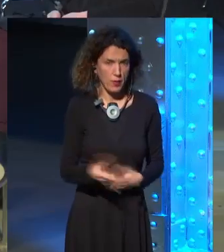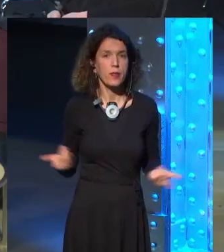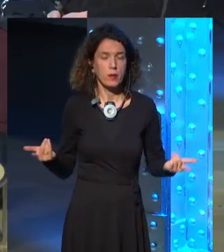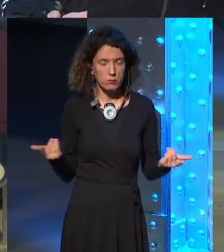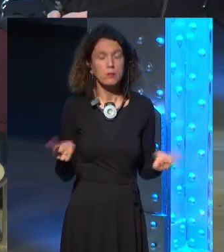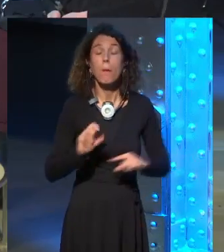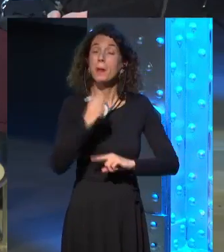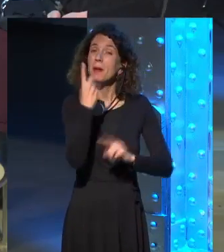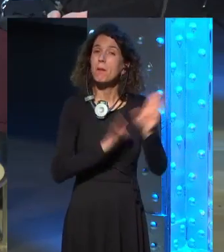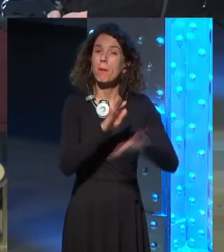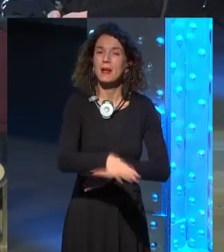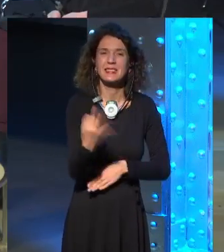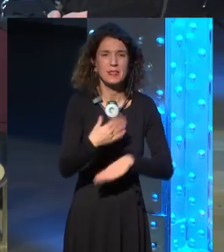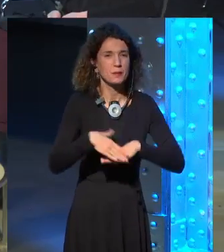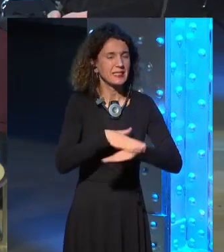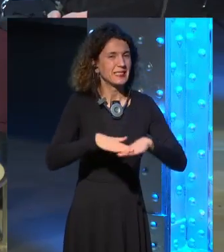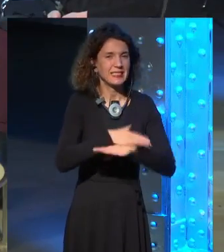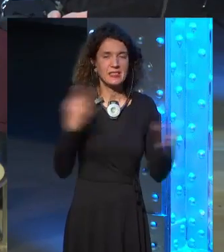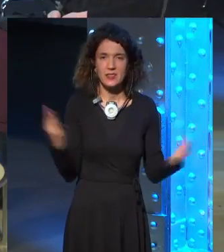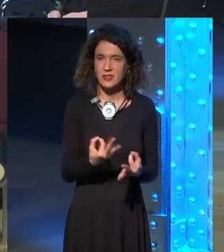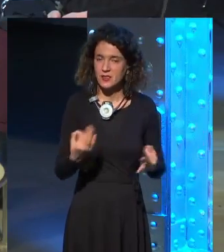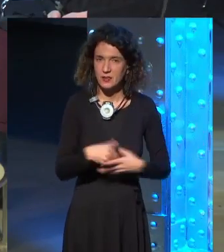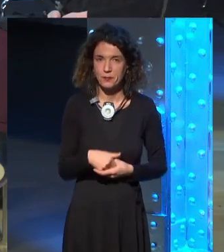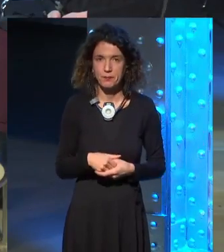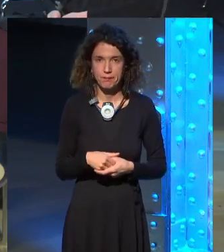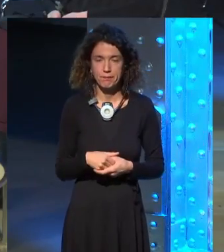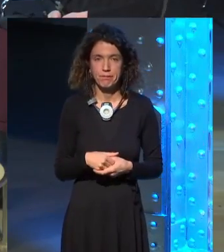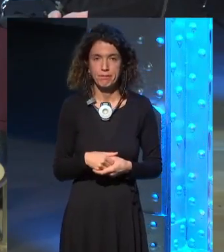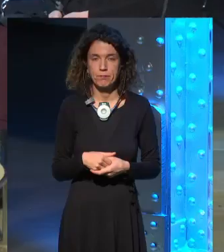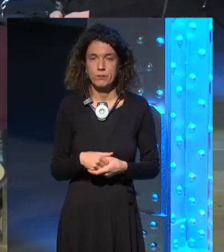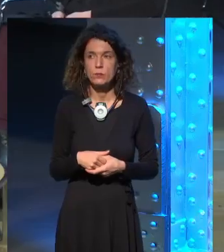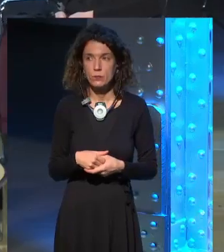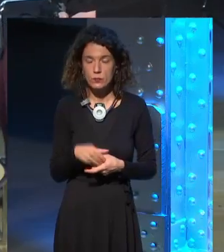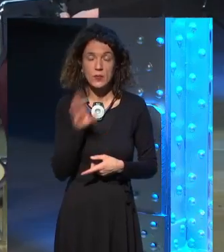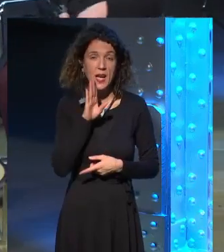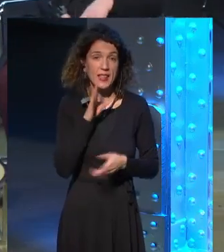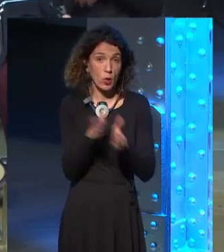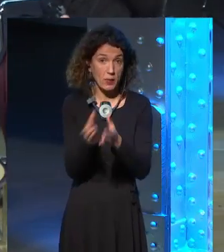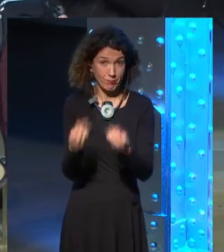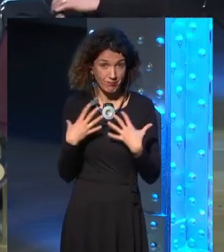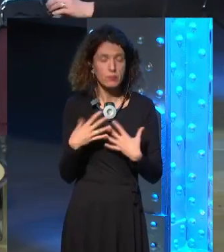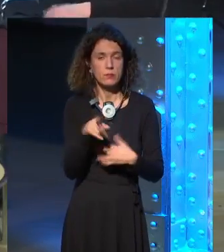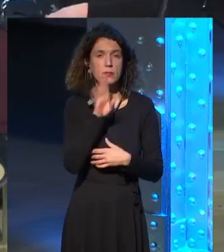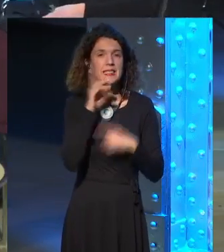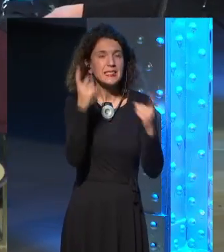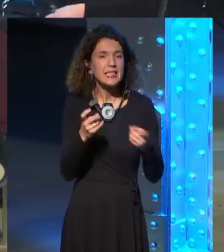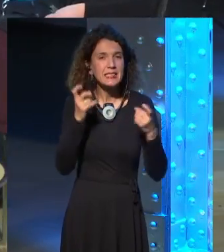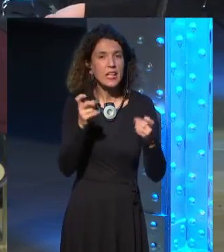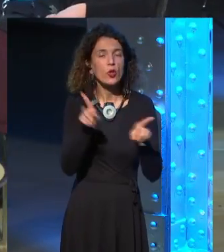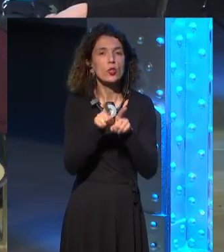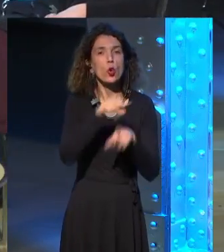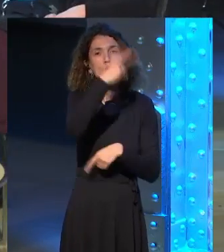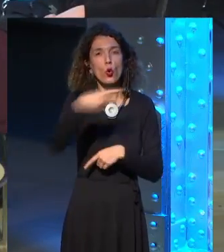first step is basically to, like Ragnhild is trying to do in Norway, to start